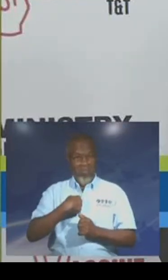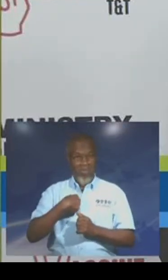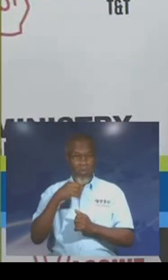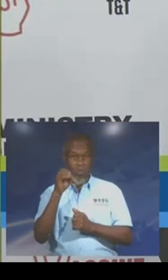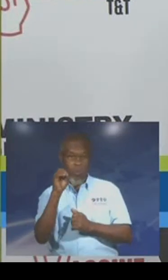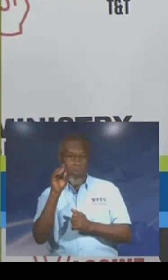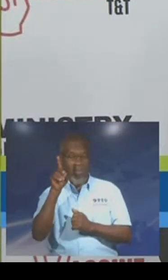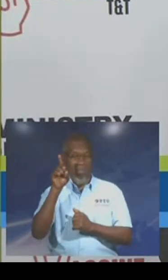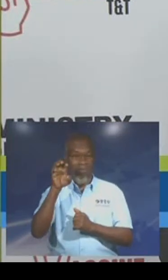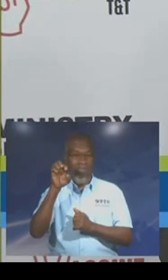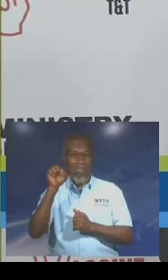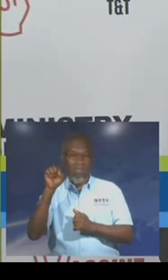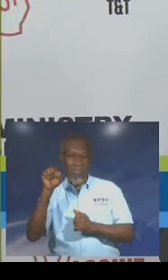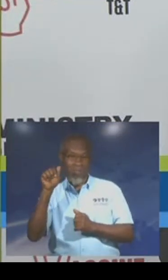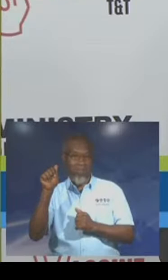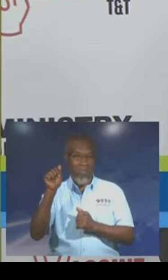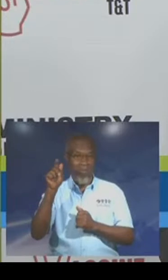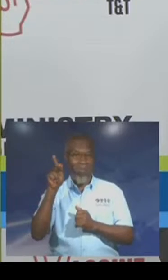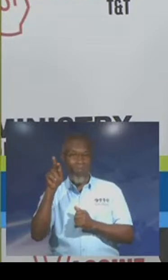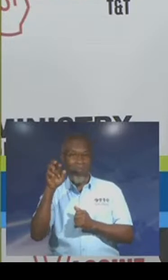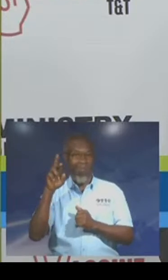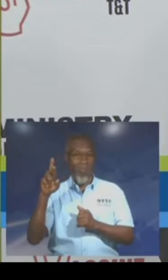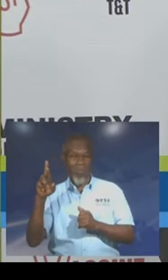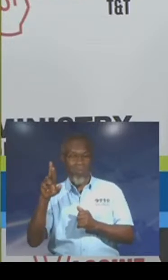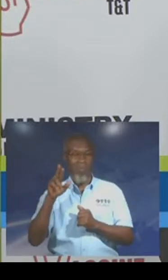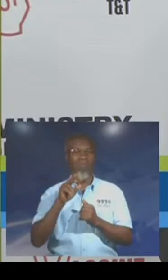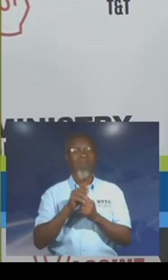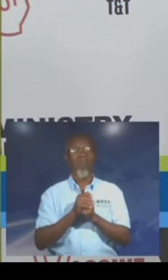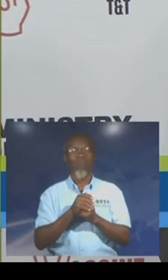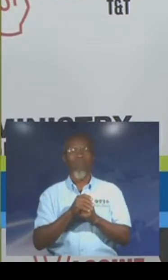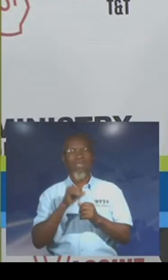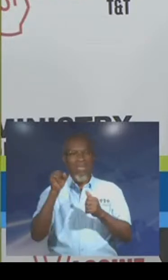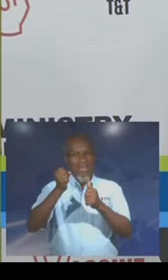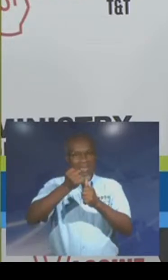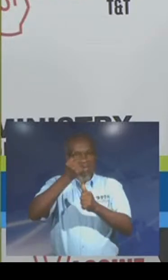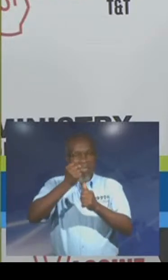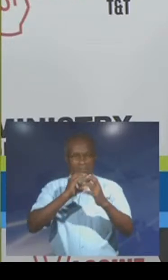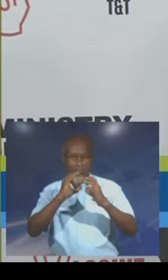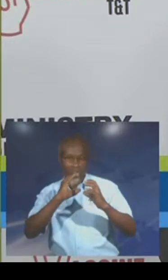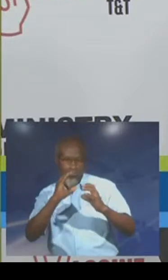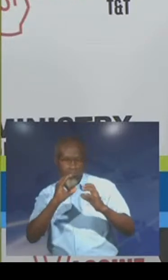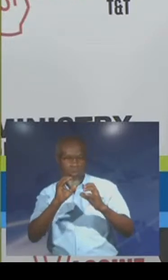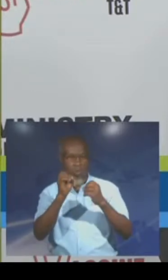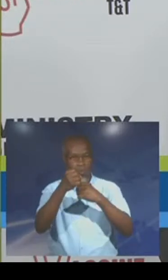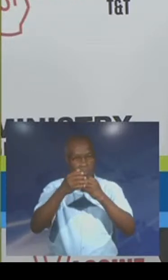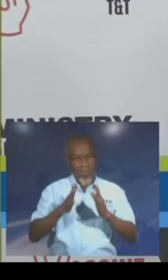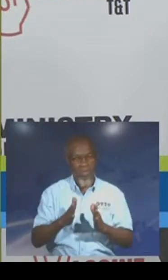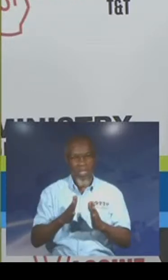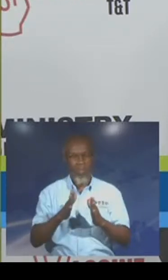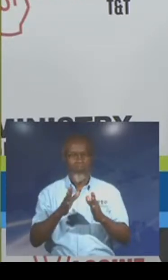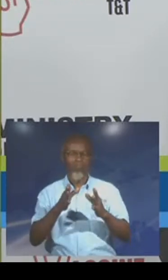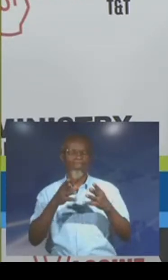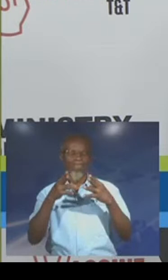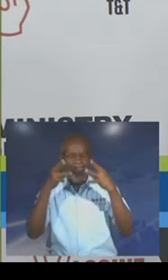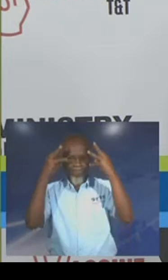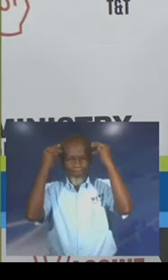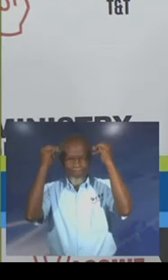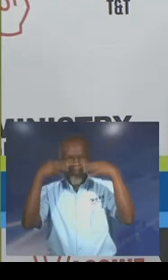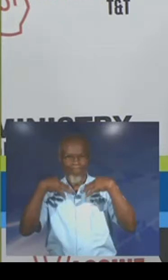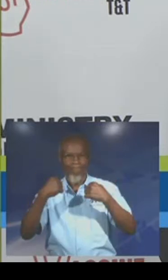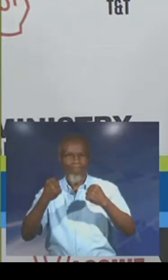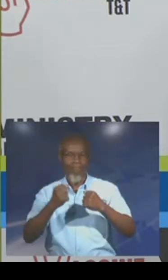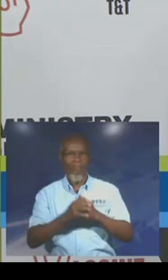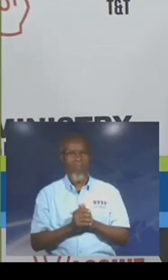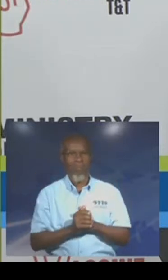Odessa Curlane, Senior Corporate Communications Officer at the Ministry of Health, and I will be the moderator for today. We begin with